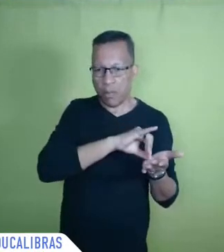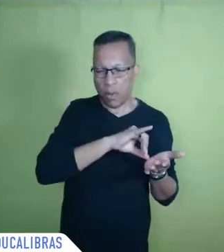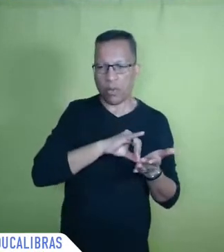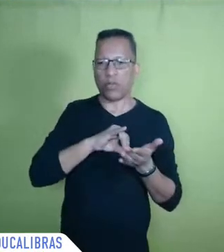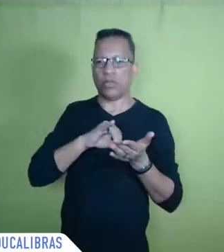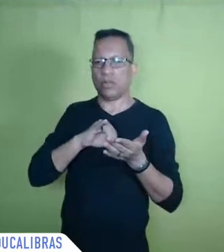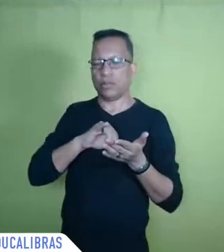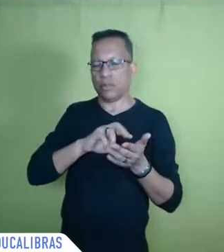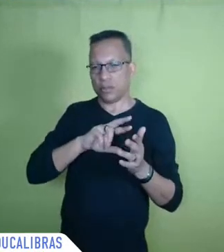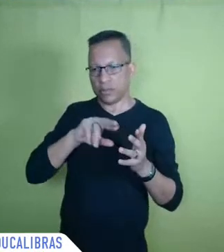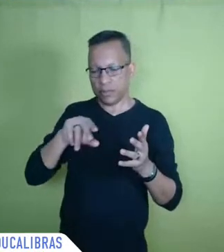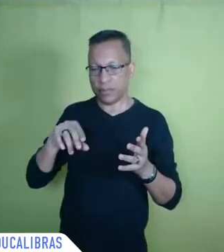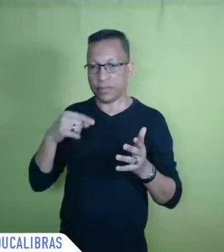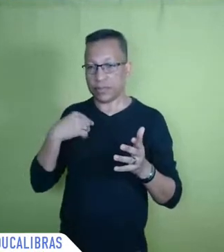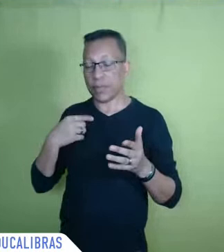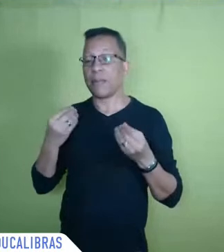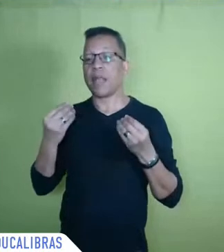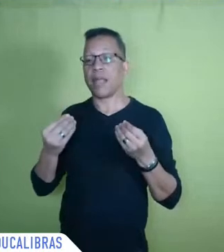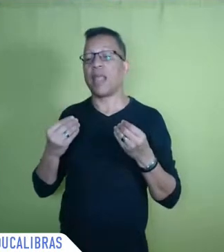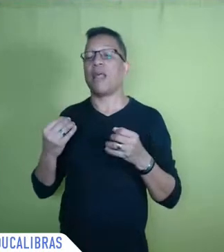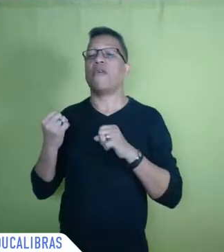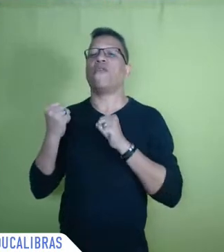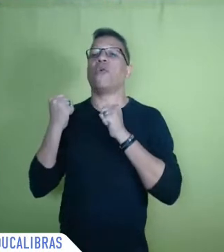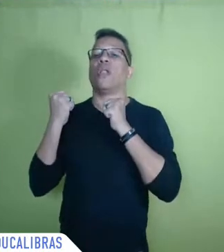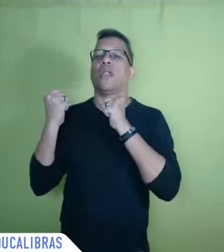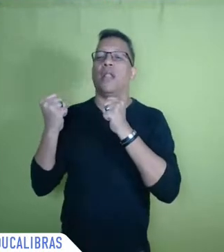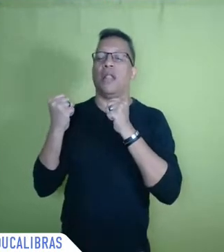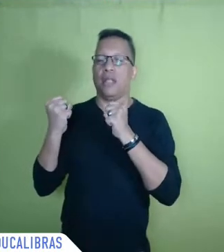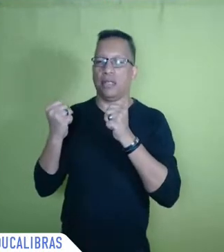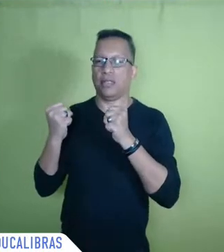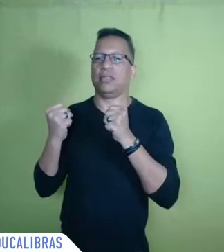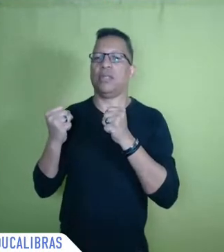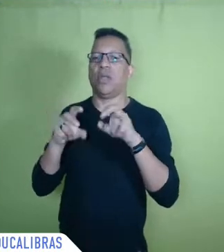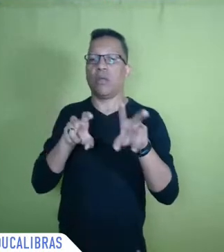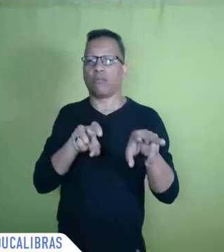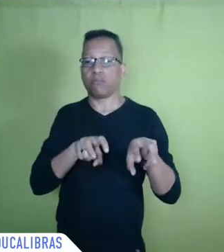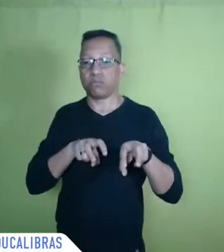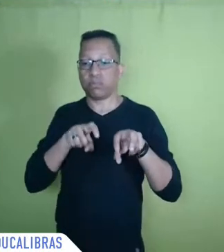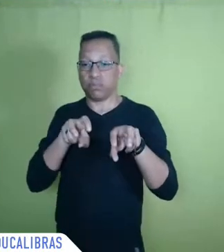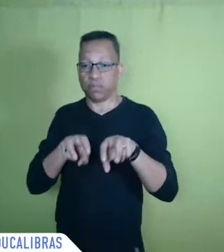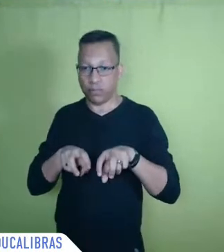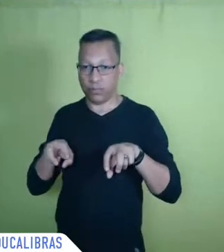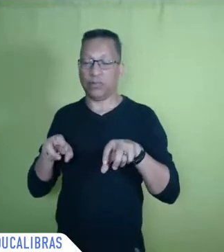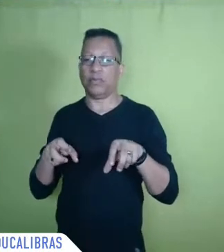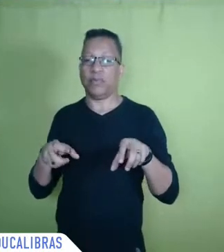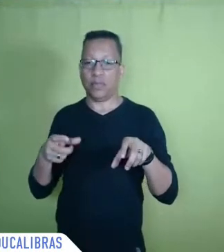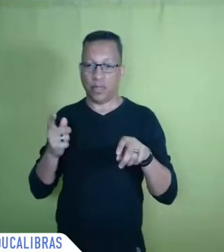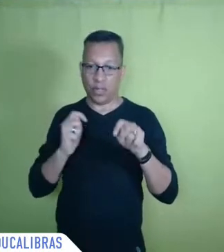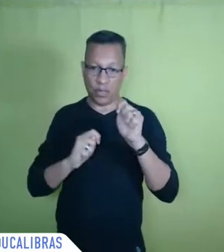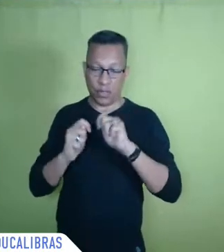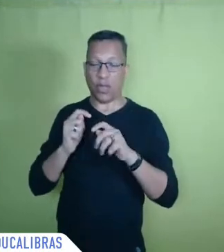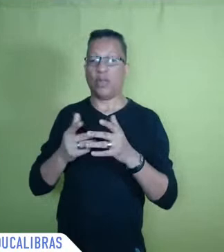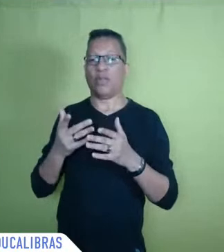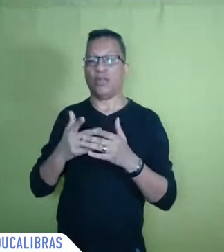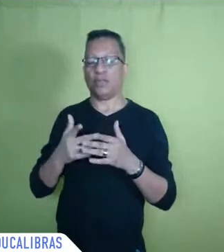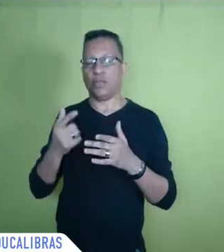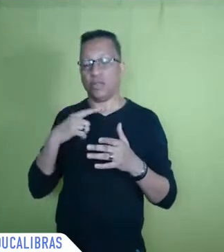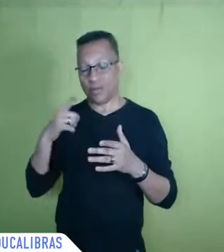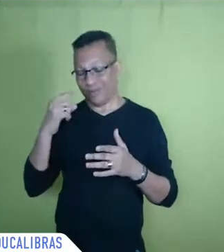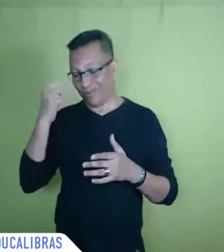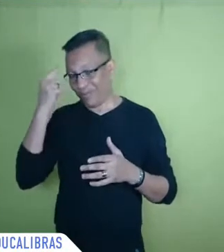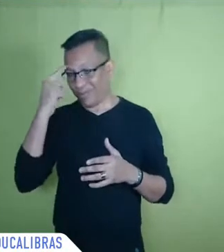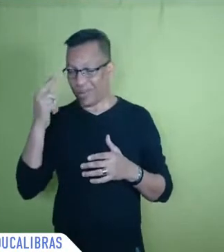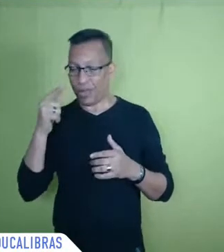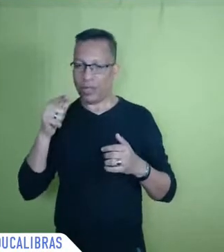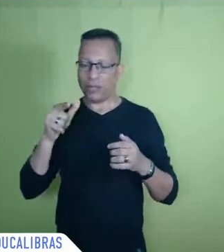some classes. And if you reduce these taxes, that would strengthen agribusiness,